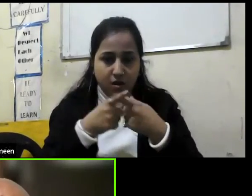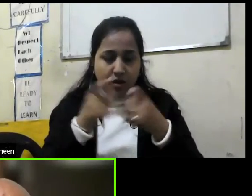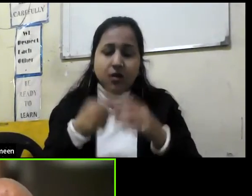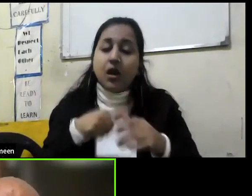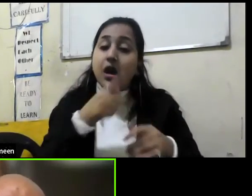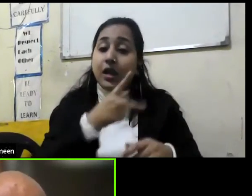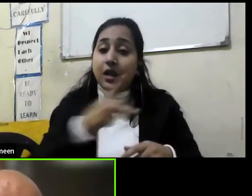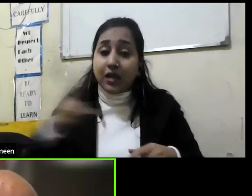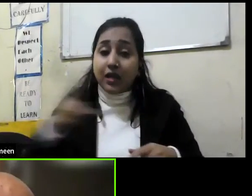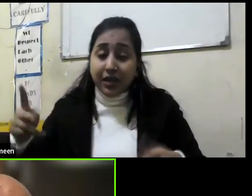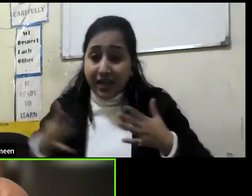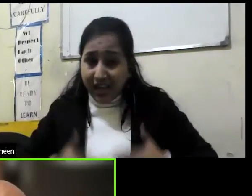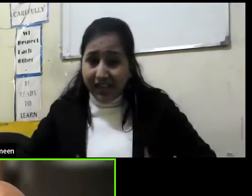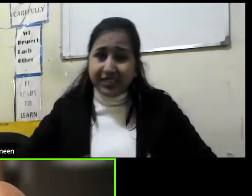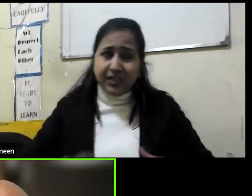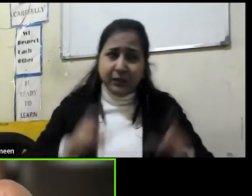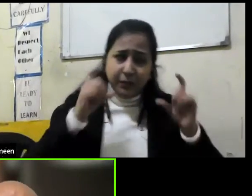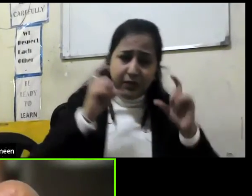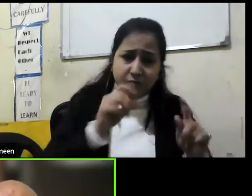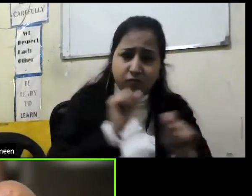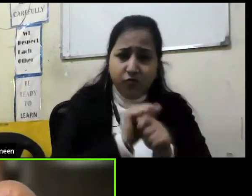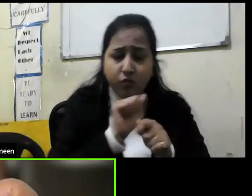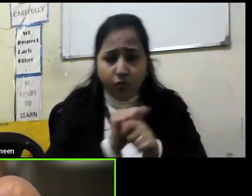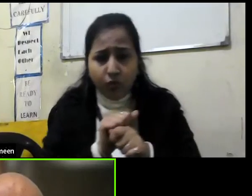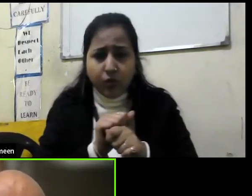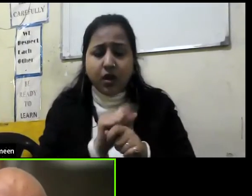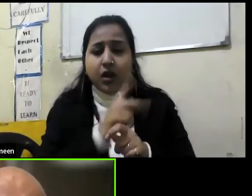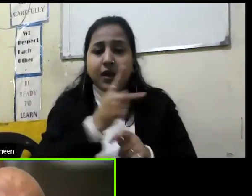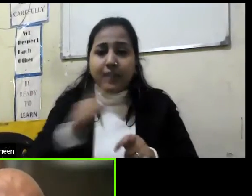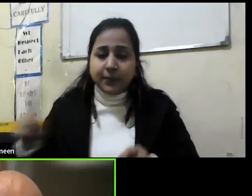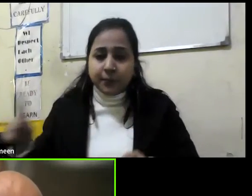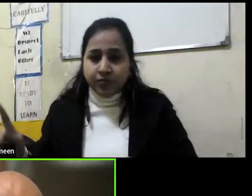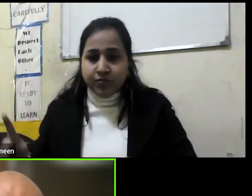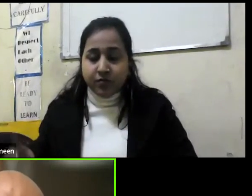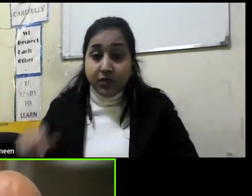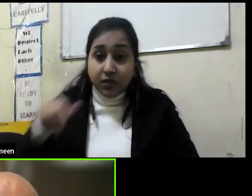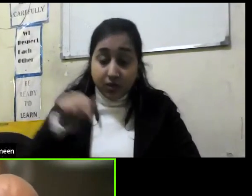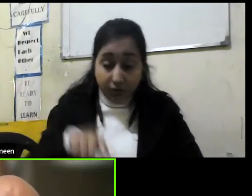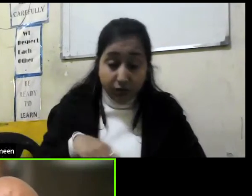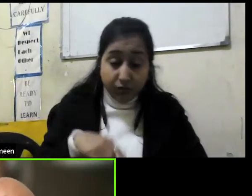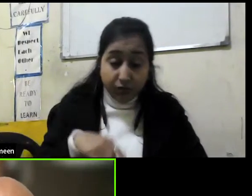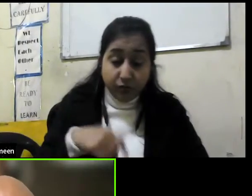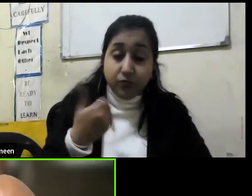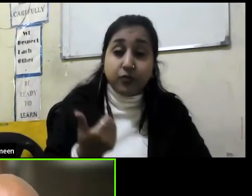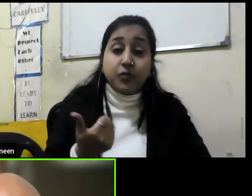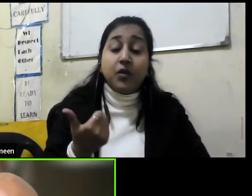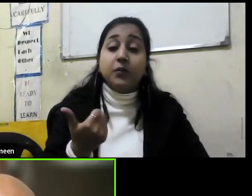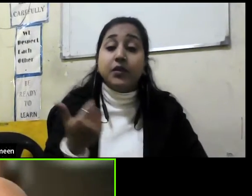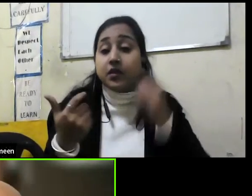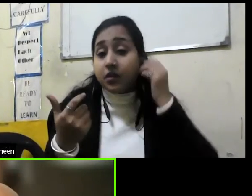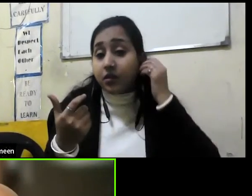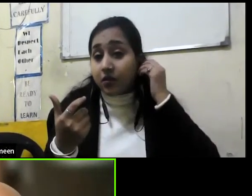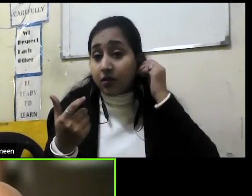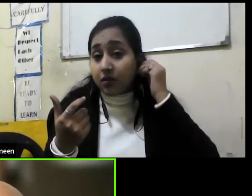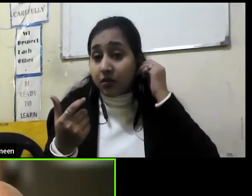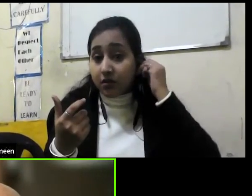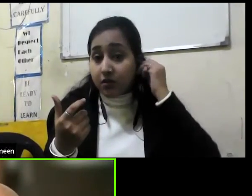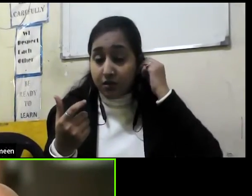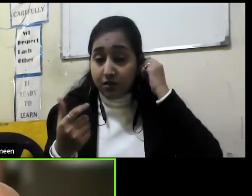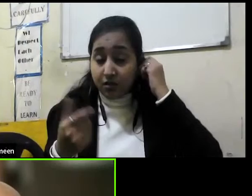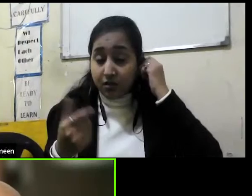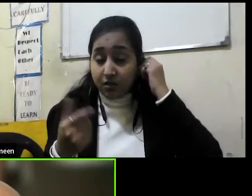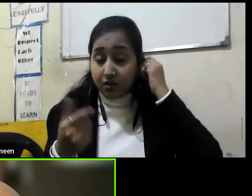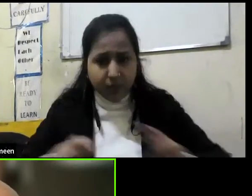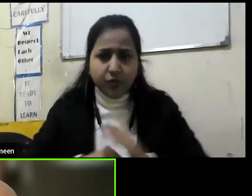and all, where addressing the gaps. Ultimately, it's the well-being of people. We do deep surgical